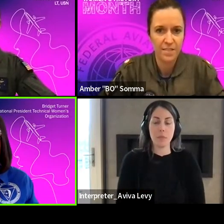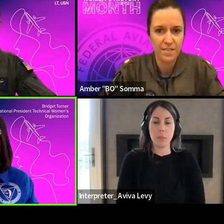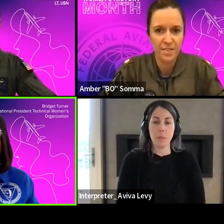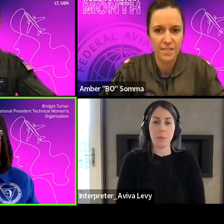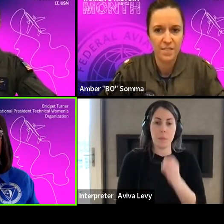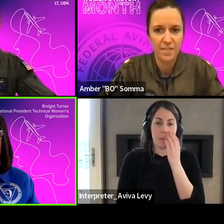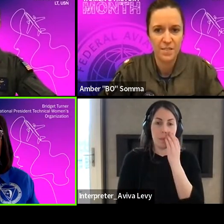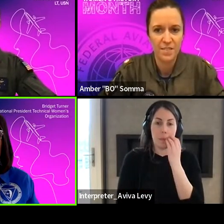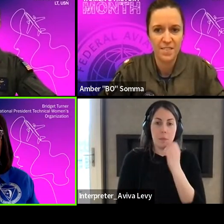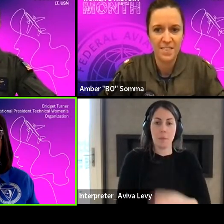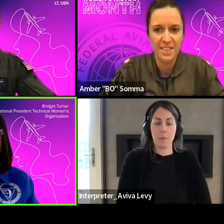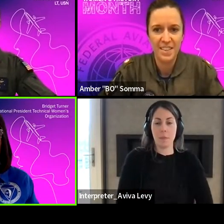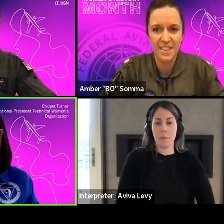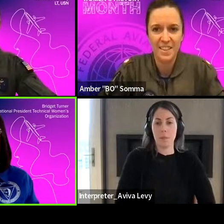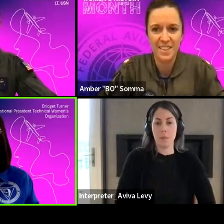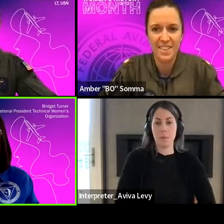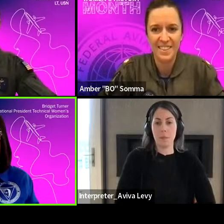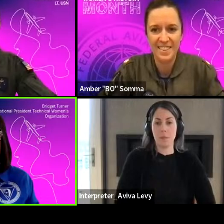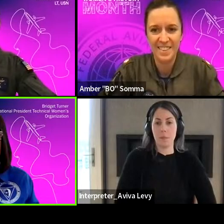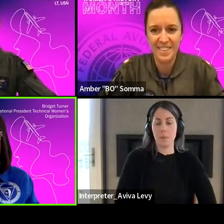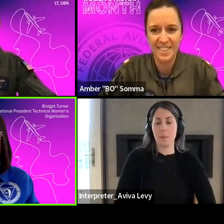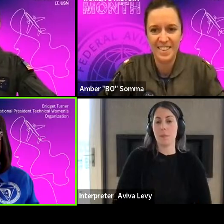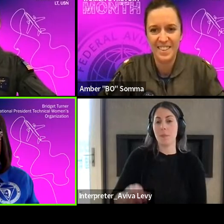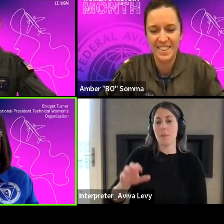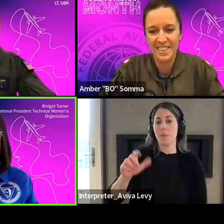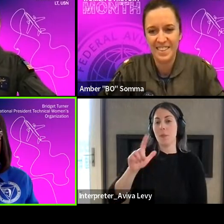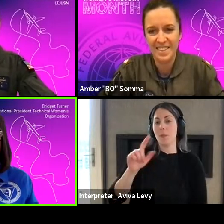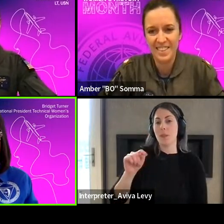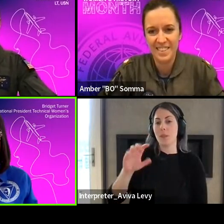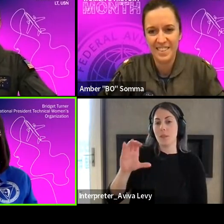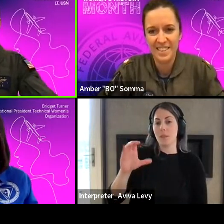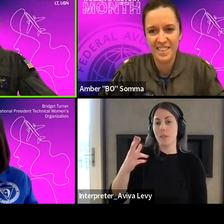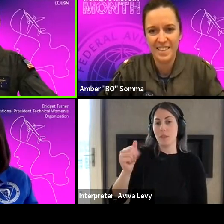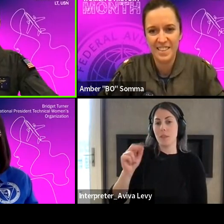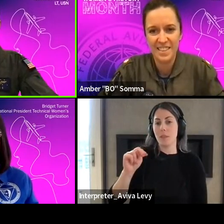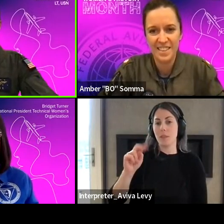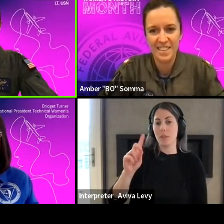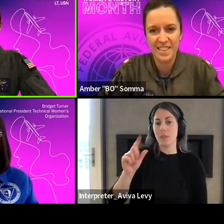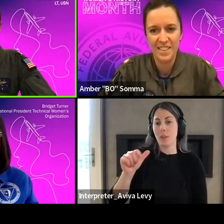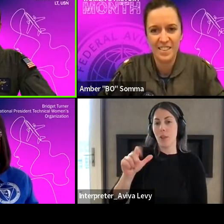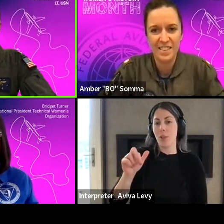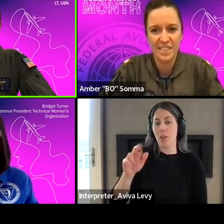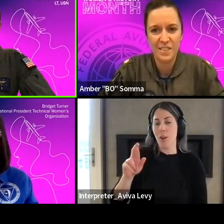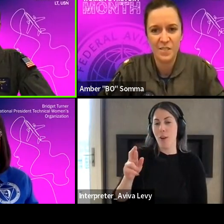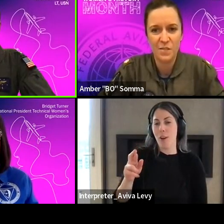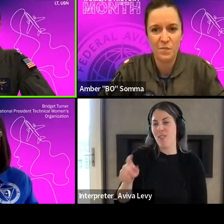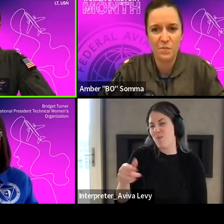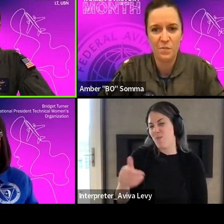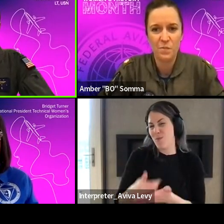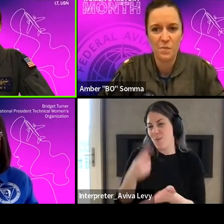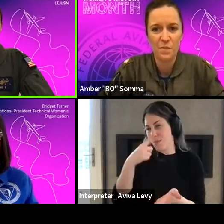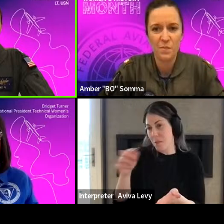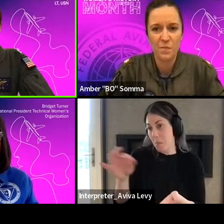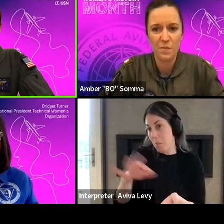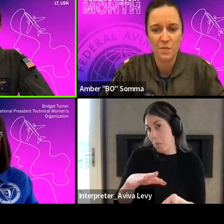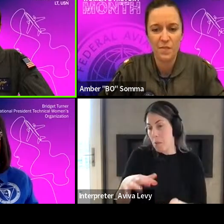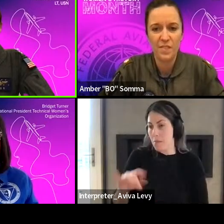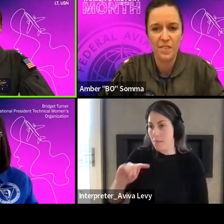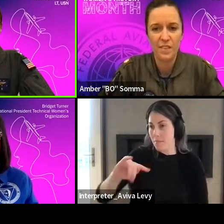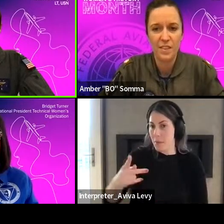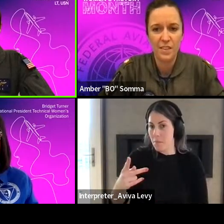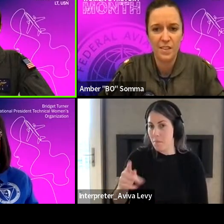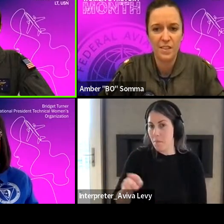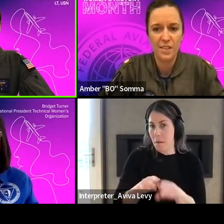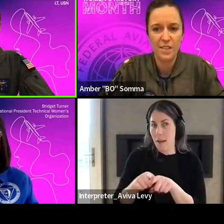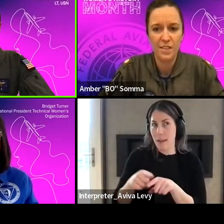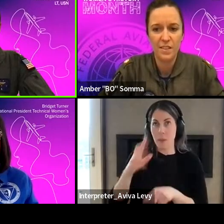Ms. Chandler, since you're new, would you give us one quick tip? Sure, I'd love to. I just want to emphasize, like, all, you know, all of